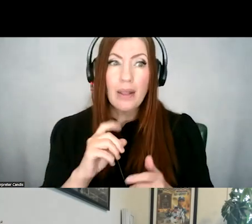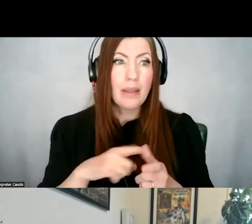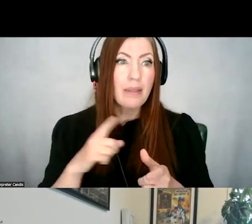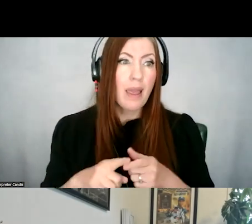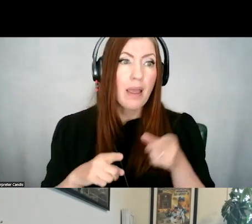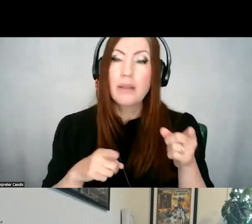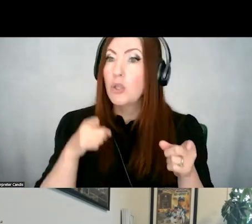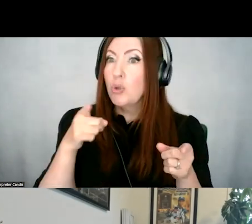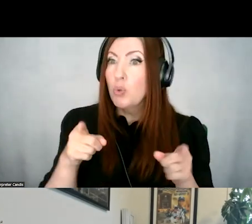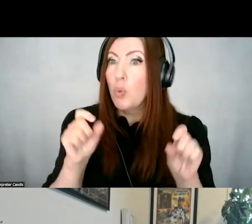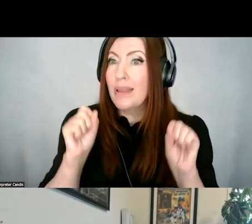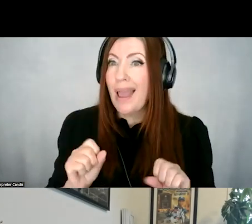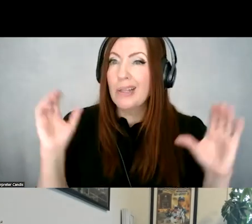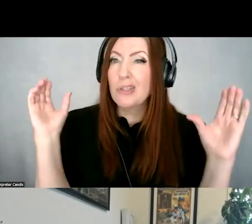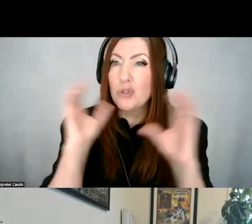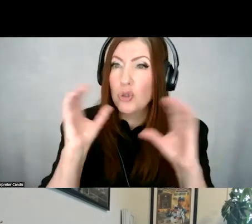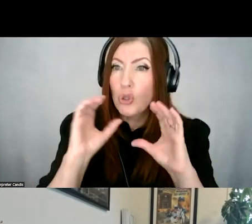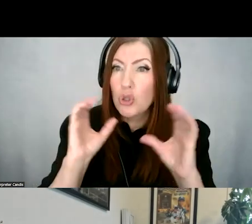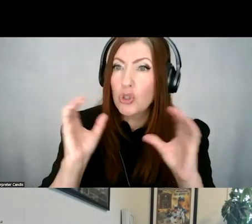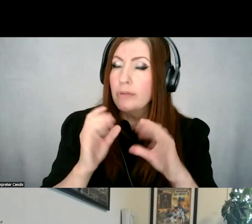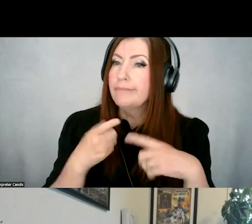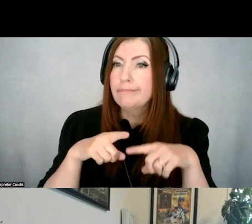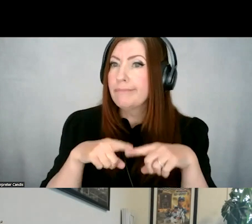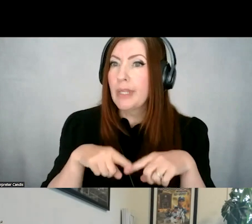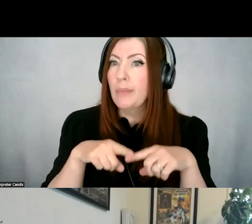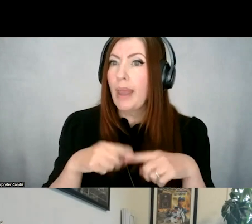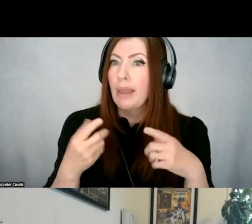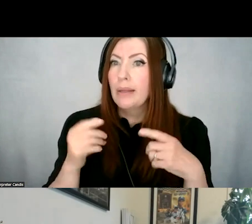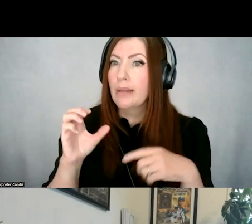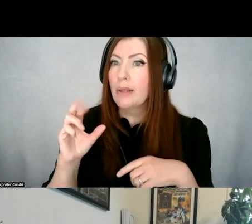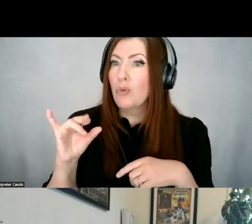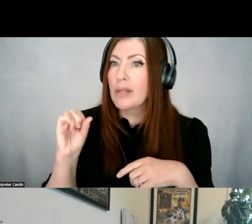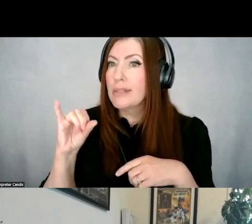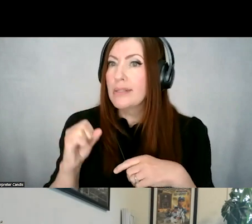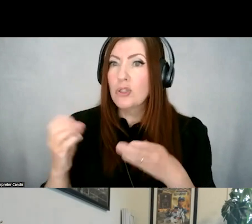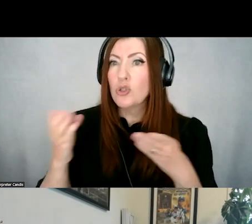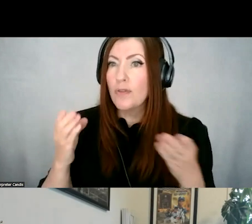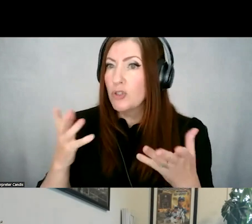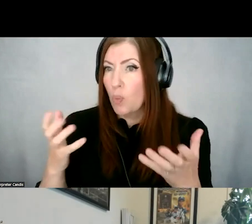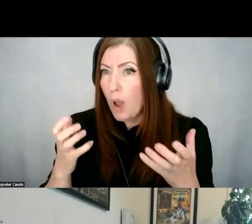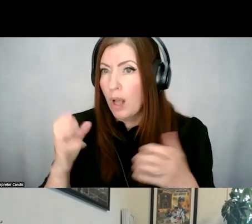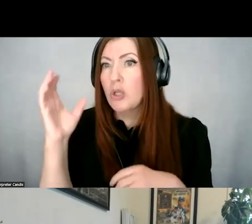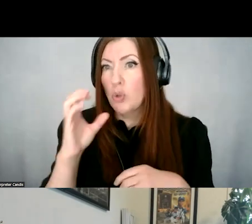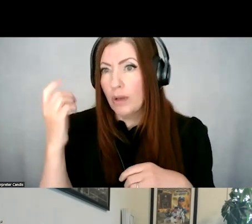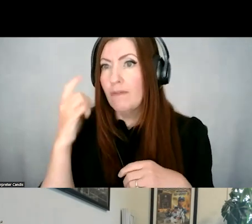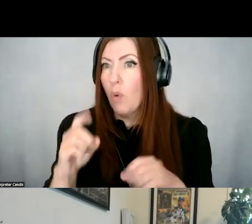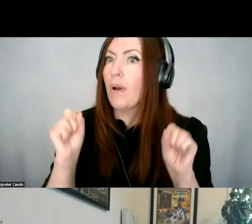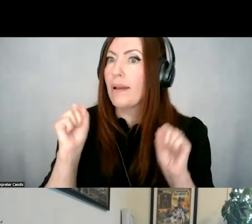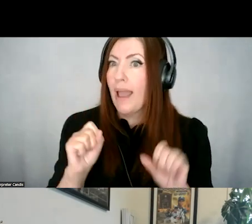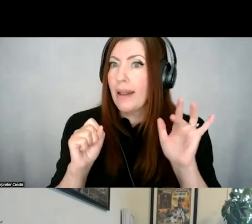you can search based on crisis services that you're looking for. So you'll be able to